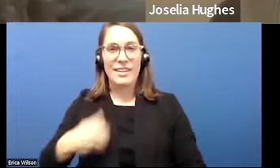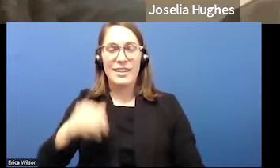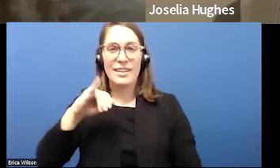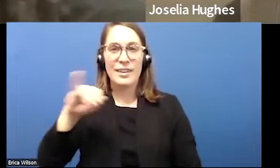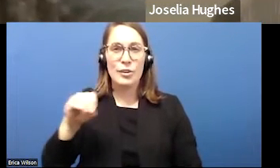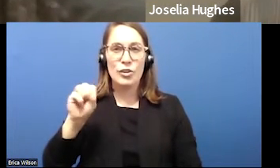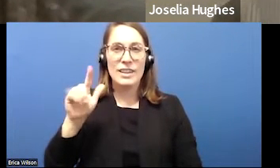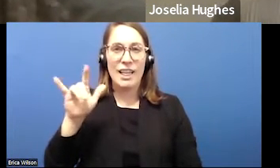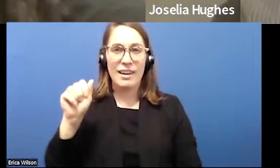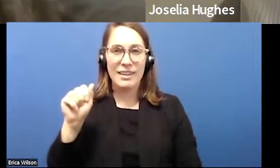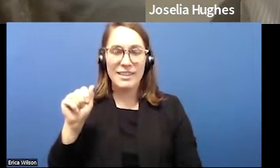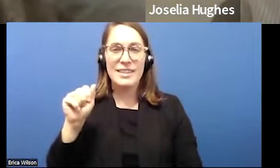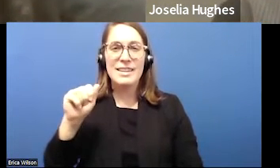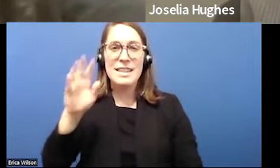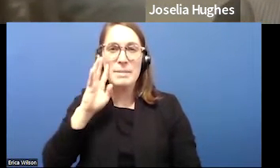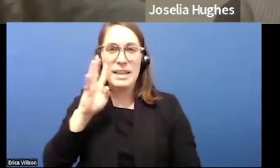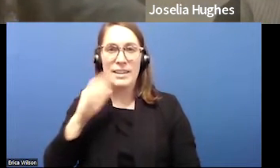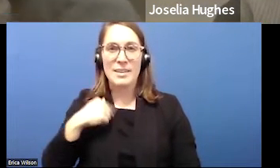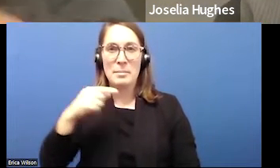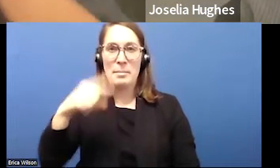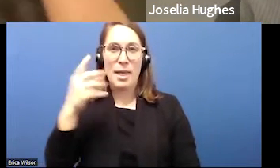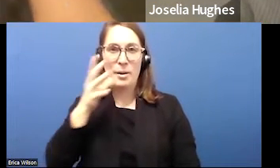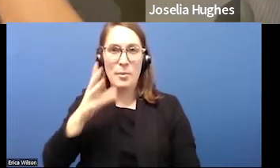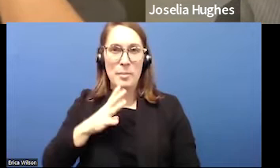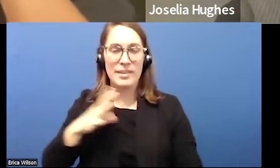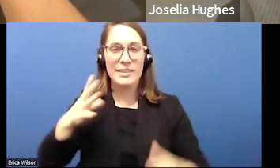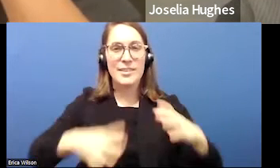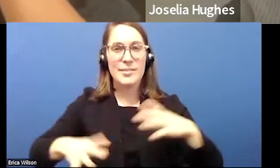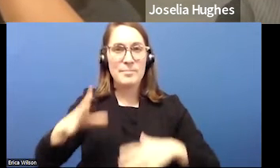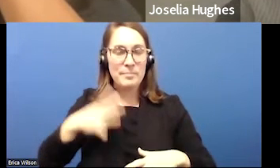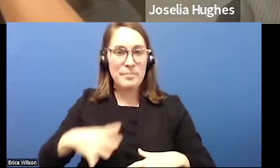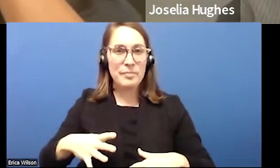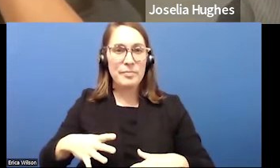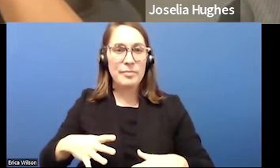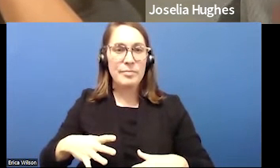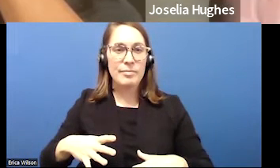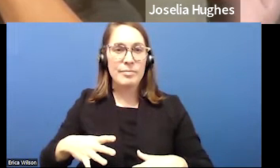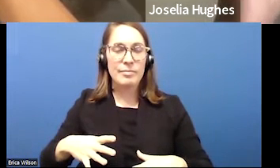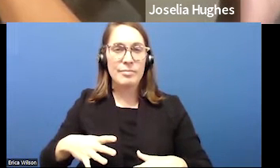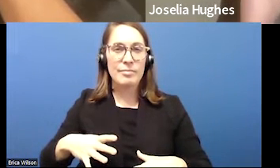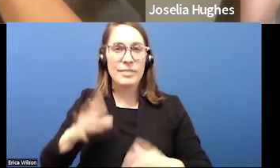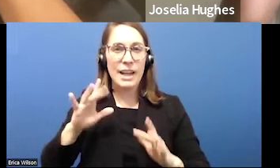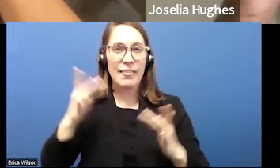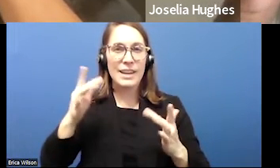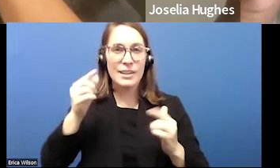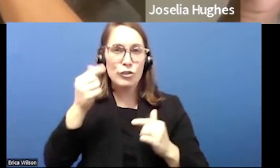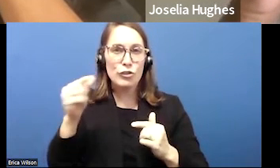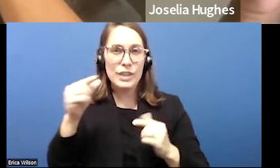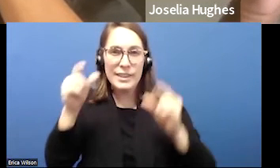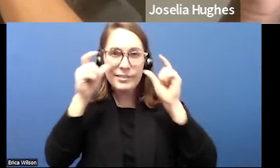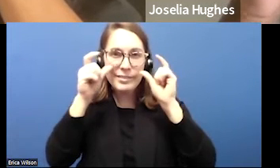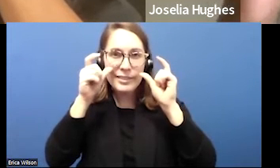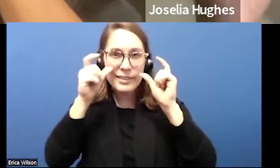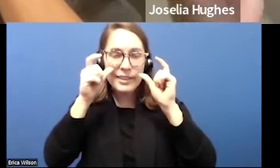this is Joselia speaking. I'm a Black woman wearing like seafoam